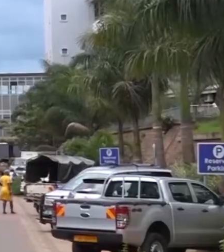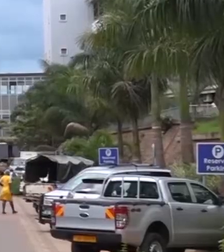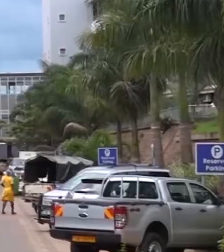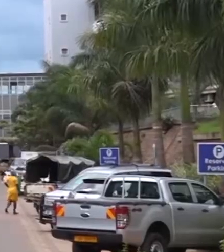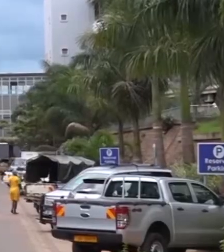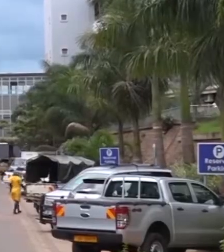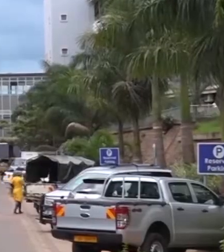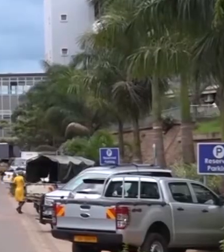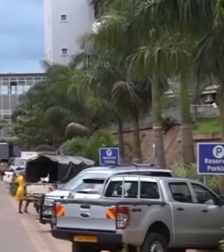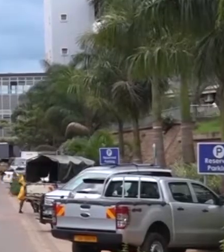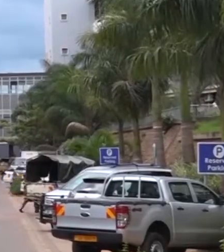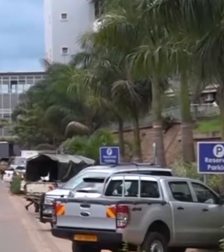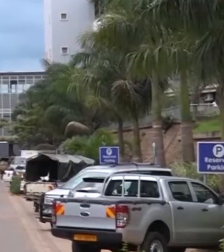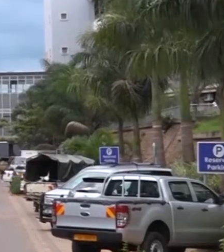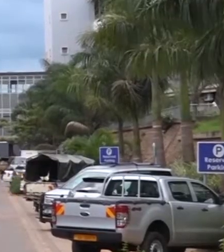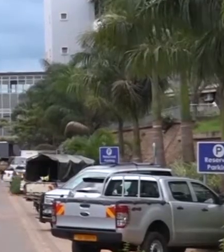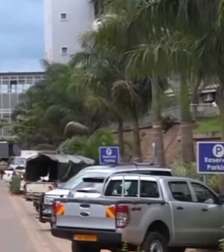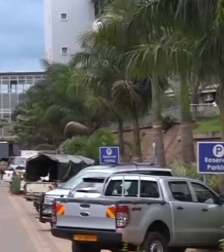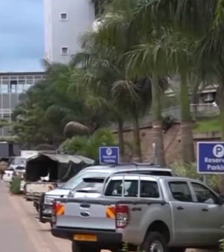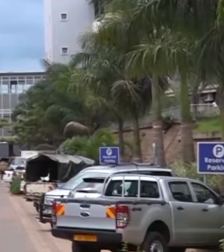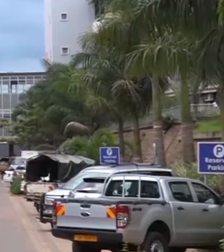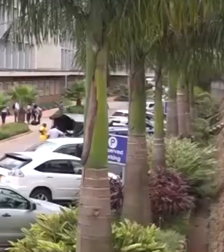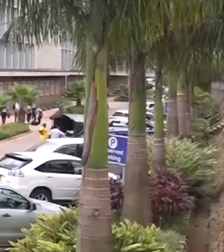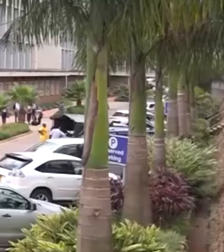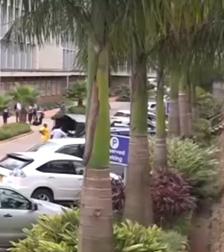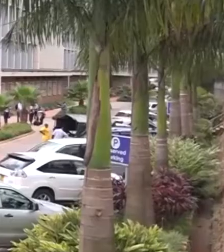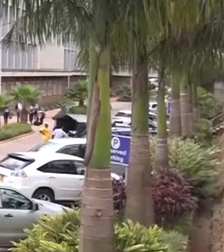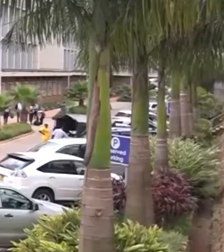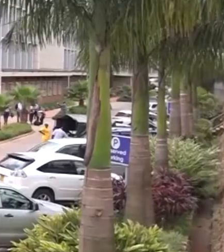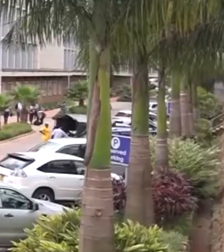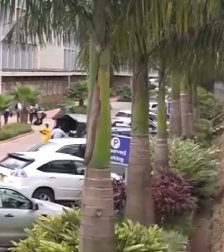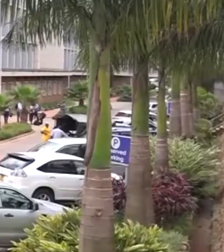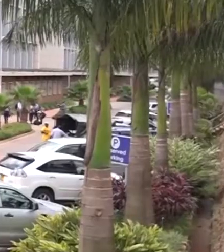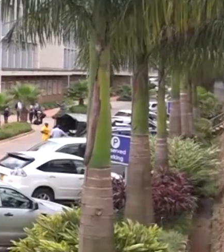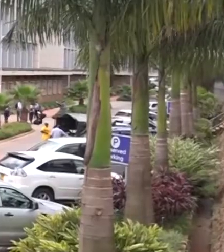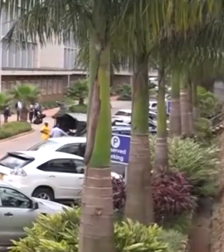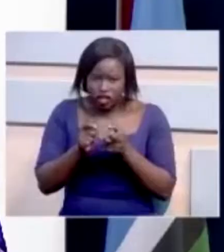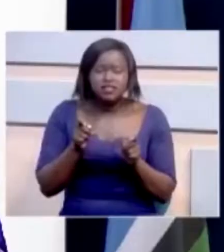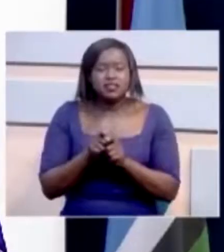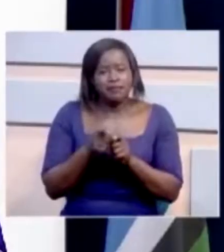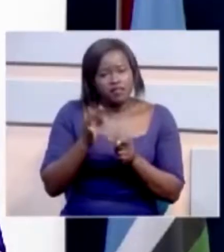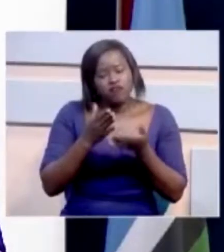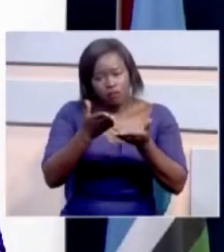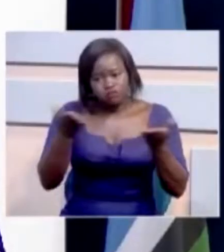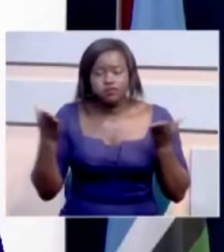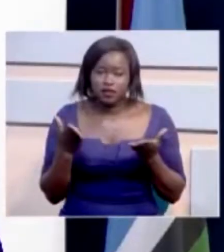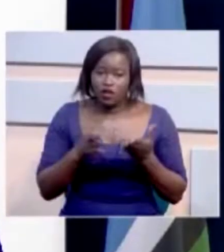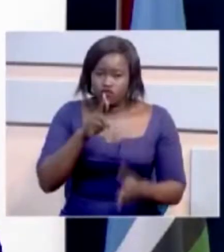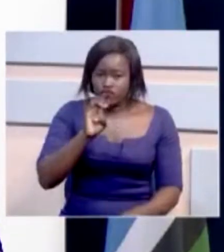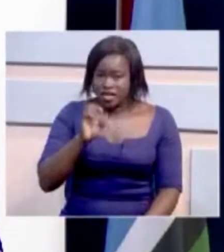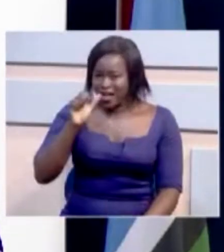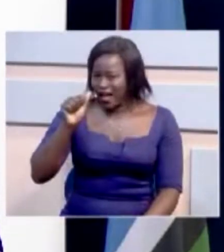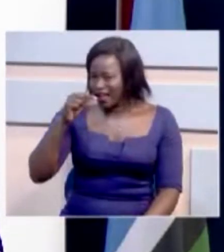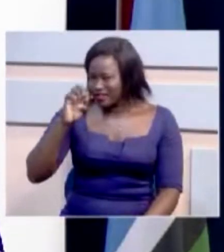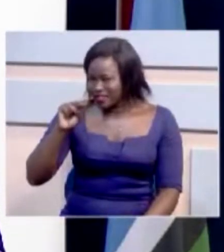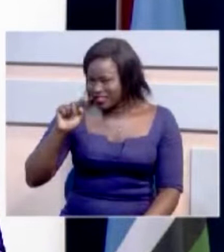the country to be activated for testing and reduce the burden on Uganda Virus Research Institute, which has been running up to 30,000 tests per